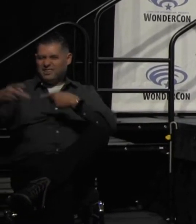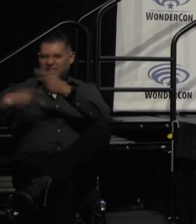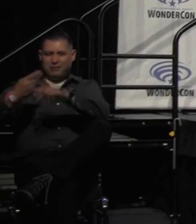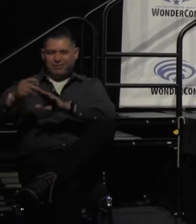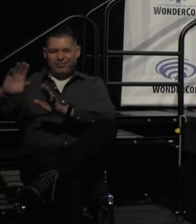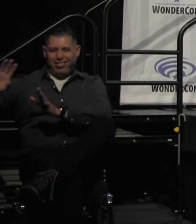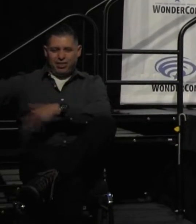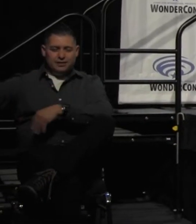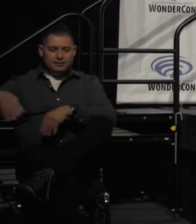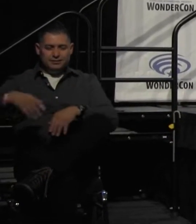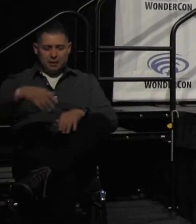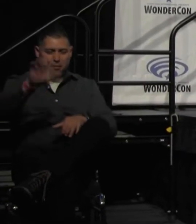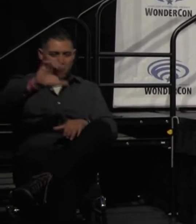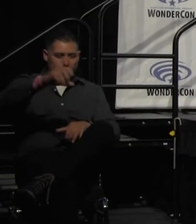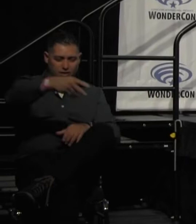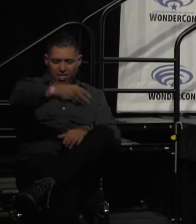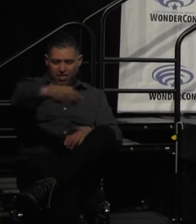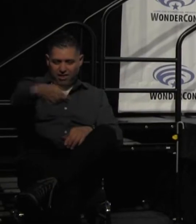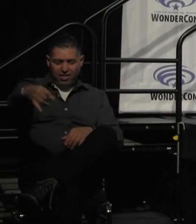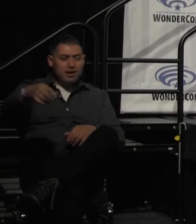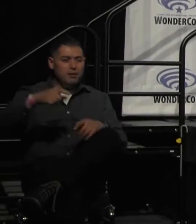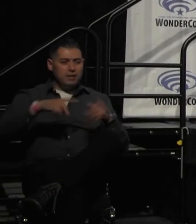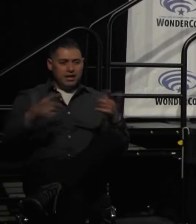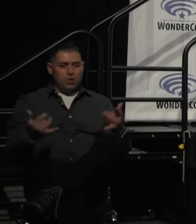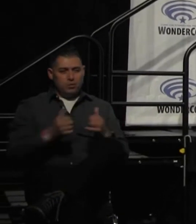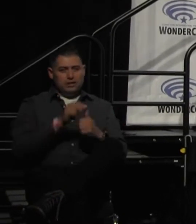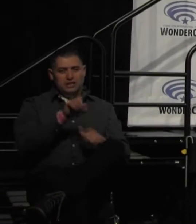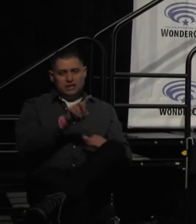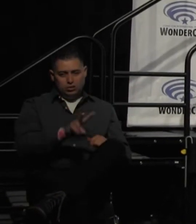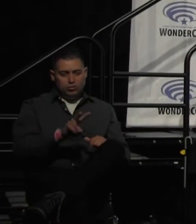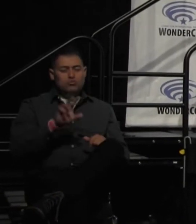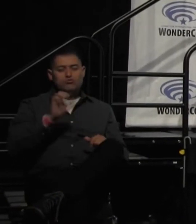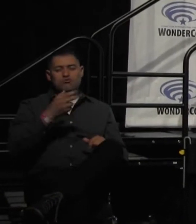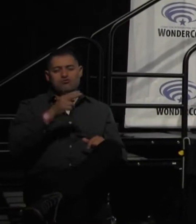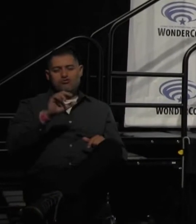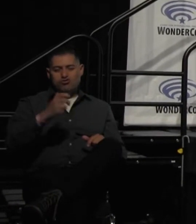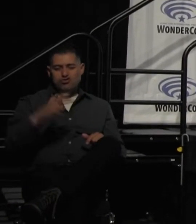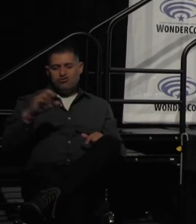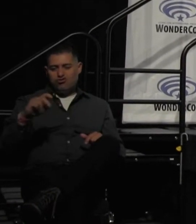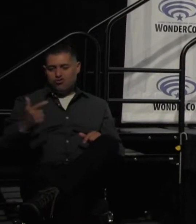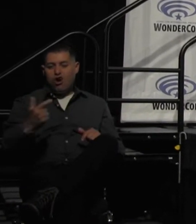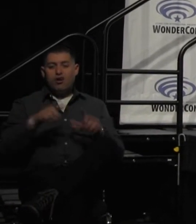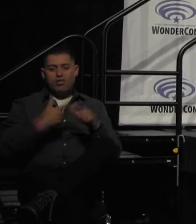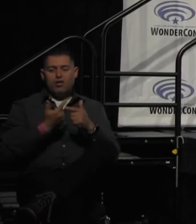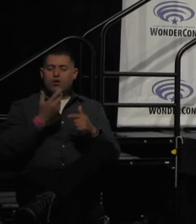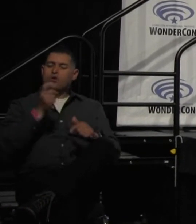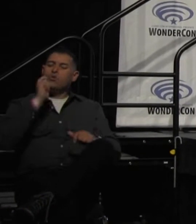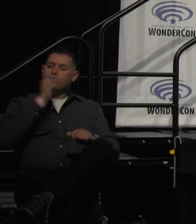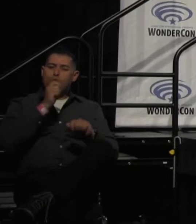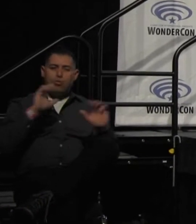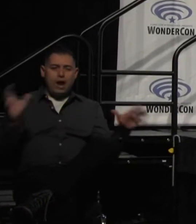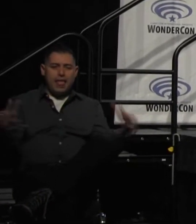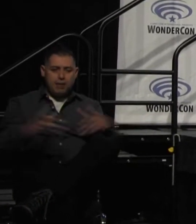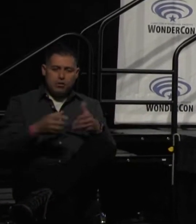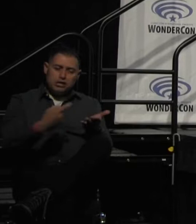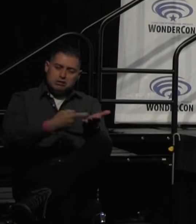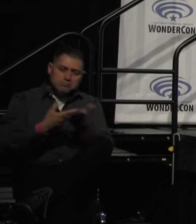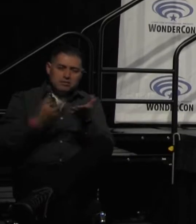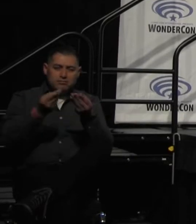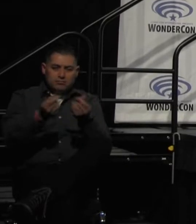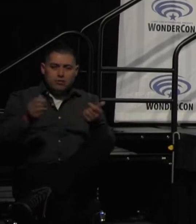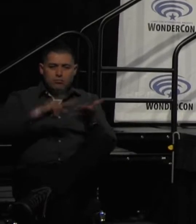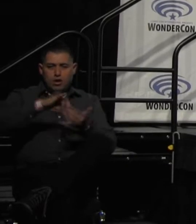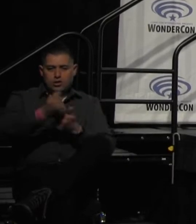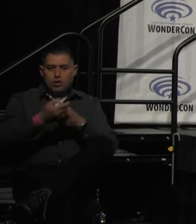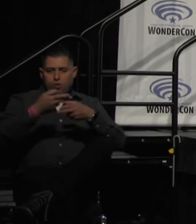man. So, but we're here with Z2 Comics at Wondercon, Cheech and Chong, and we're talking about this really cool collaboration that you guys did with